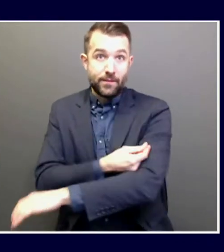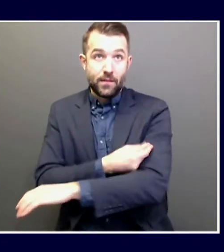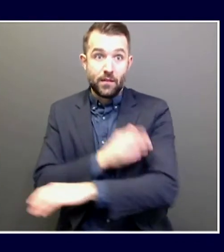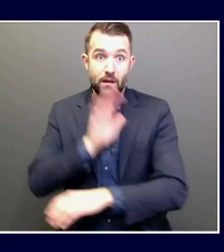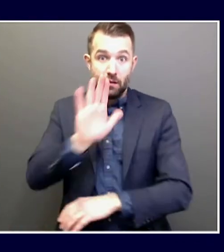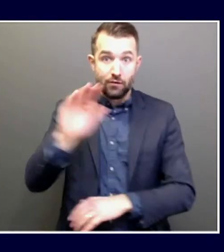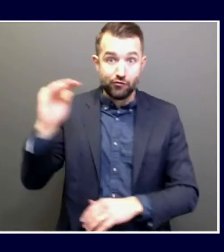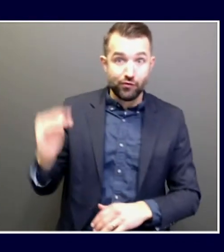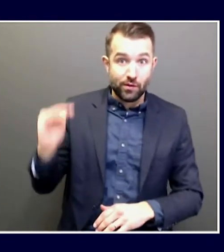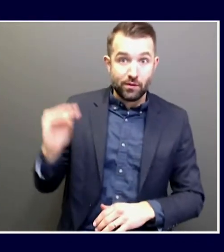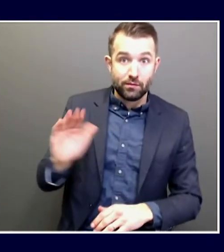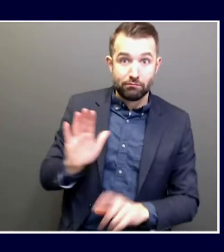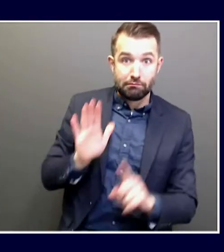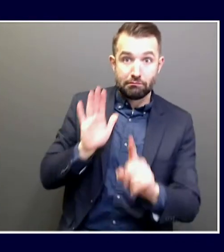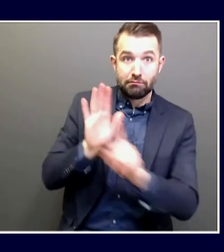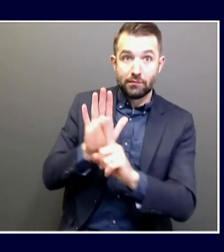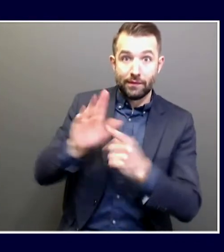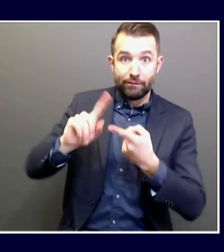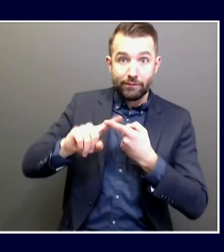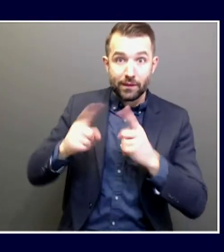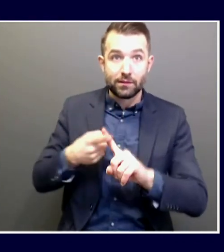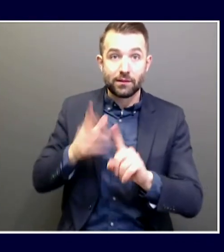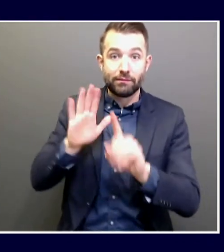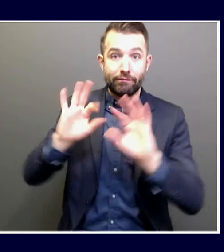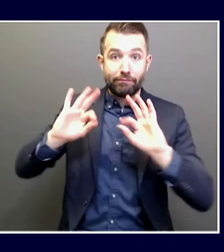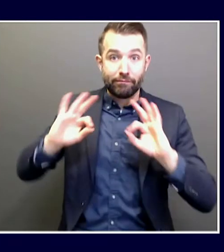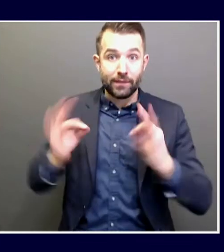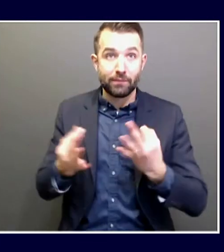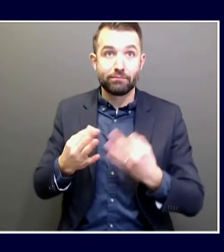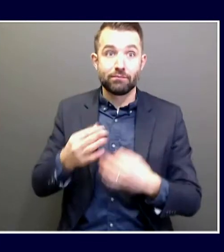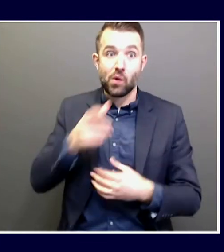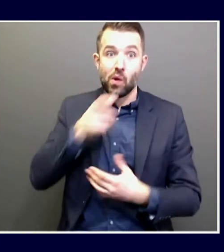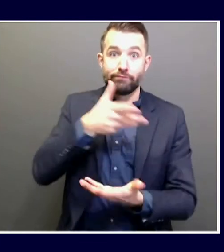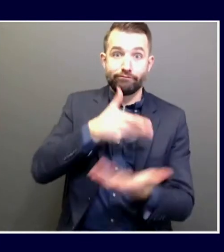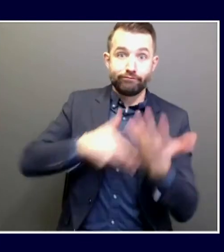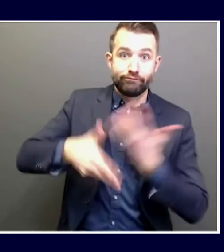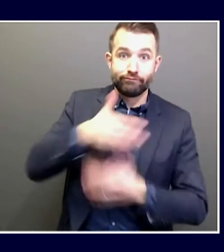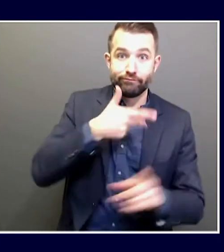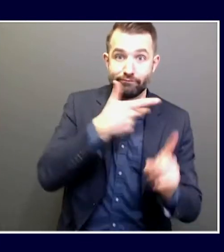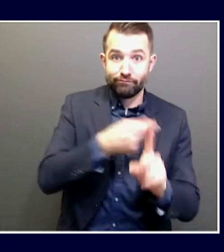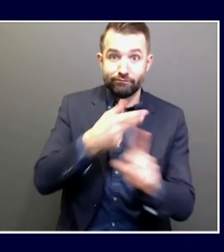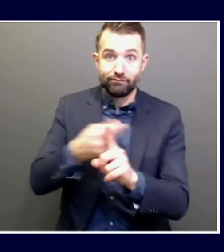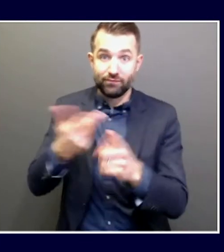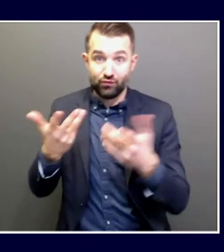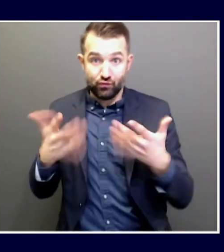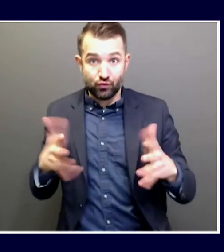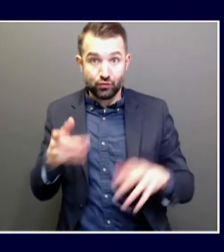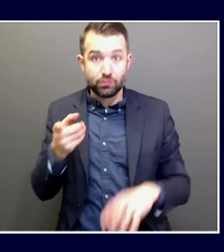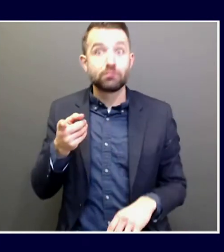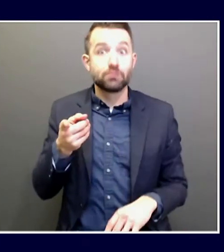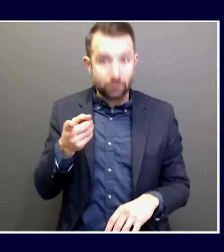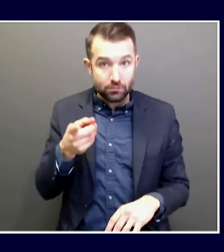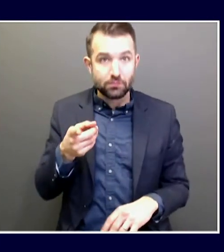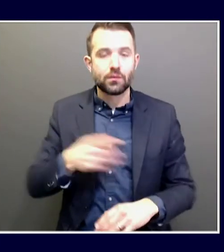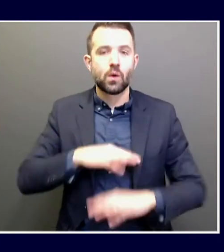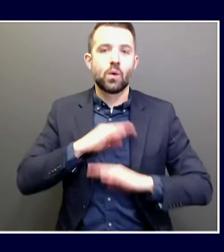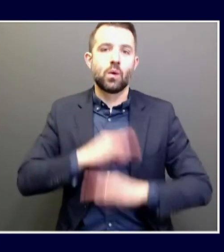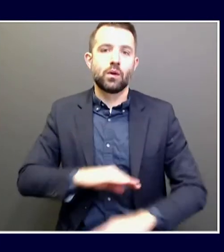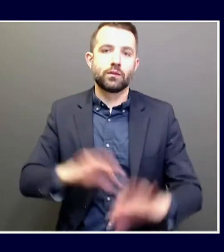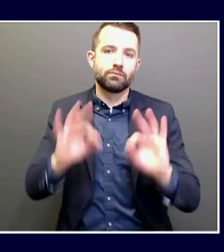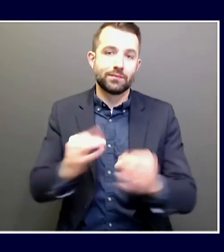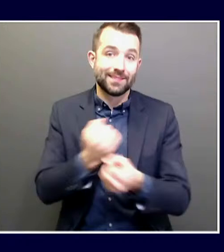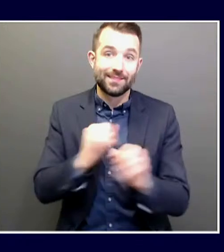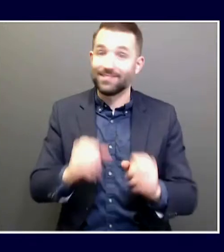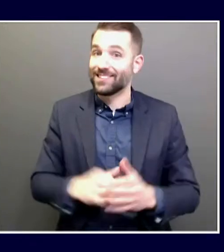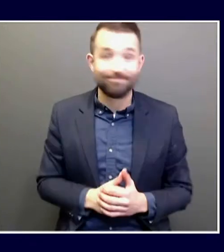similar precautions? There are other things that parents can do to ensure their kids' safety. They can make sure their kids are, for example,